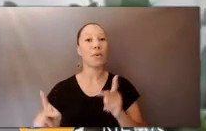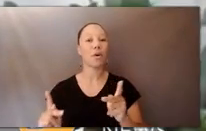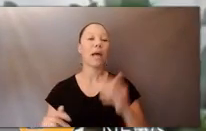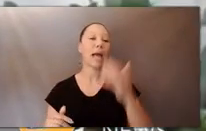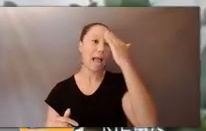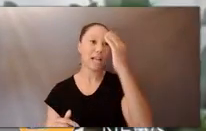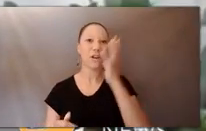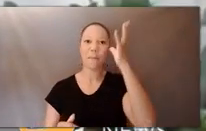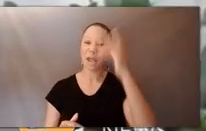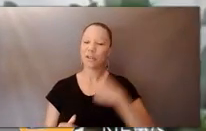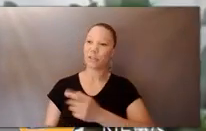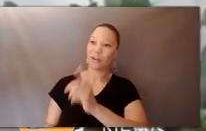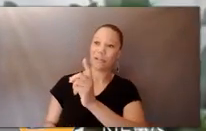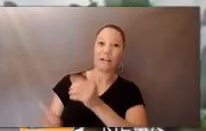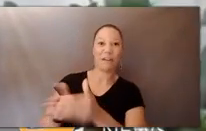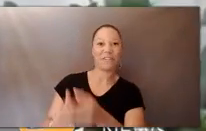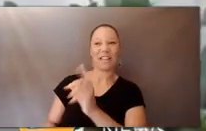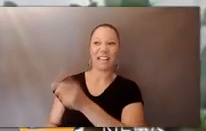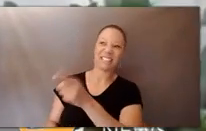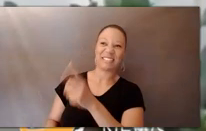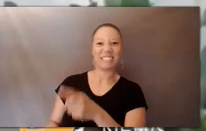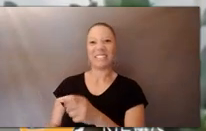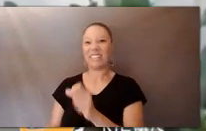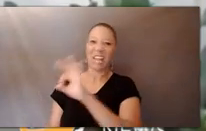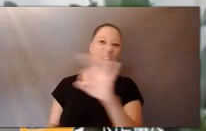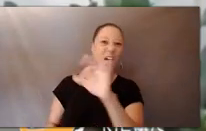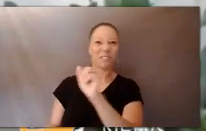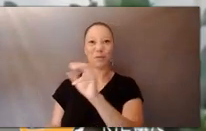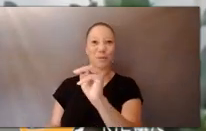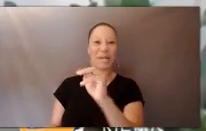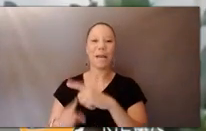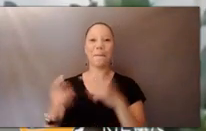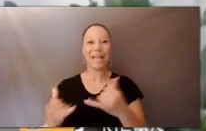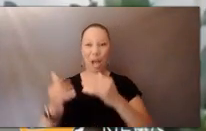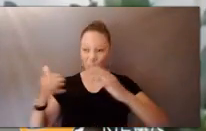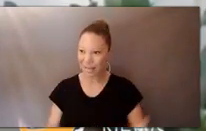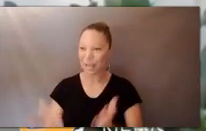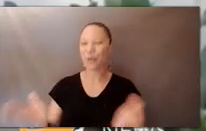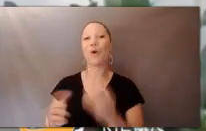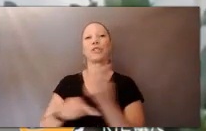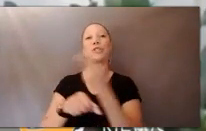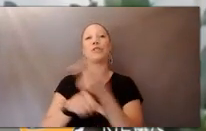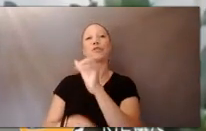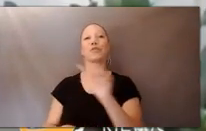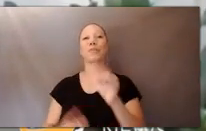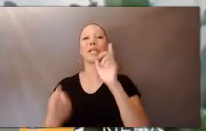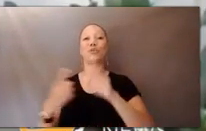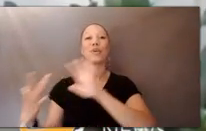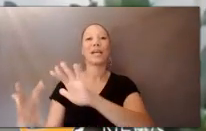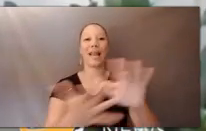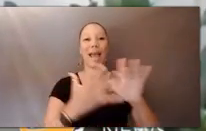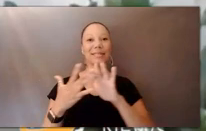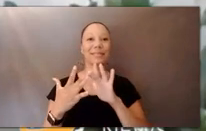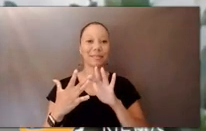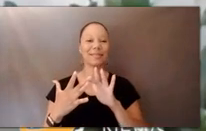know parents are often, we're used to saying, get off the social media, but now we're saying, use it as a means to connect and